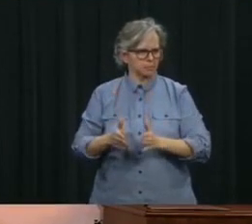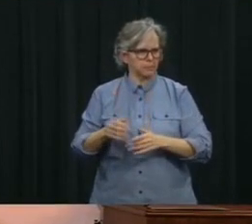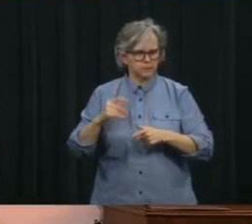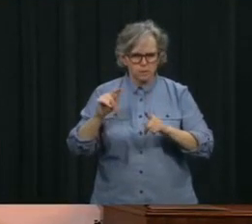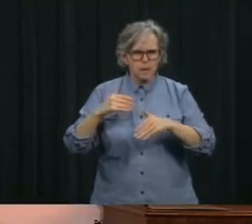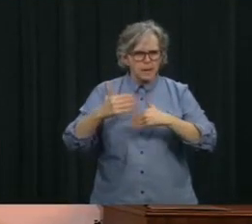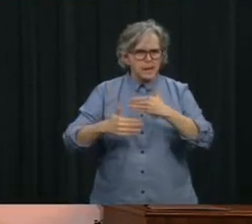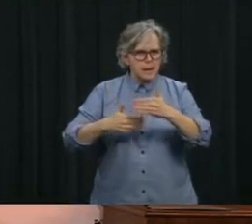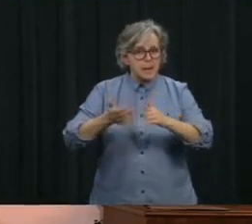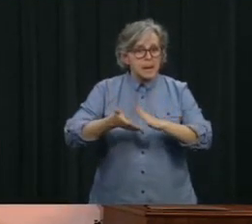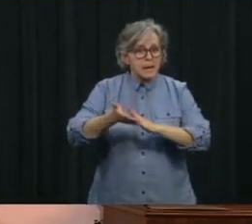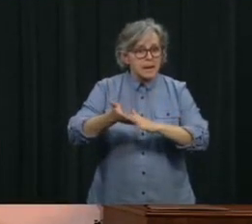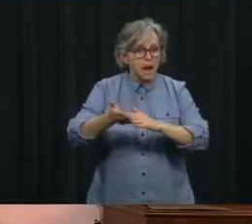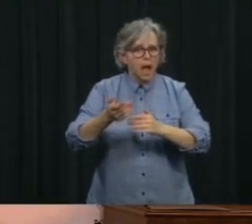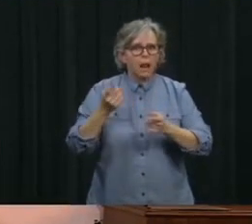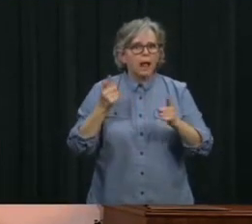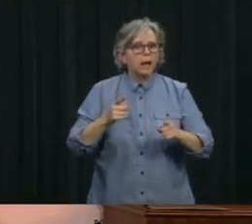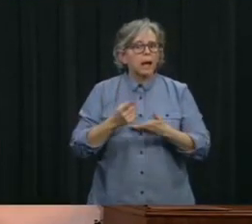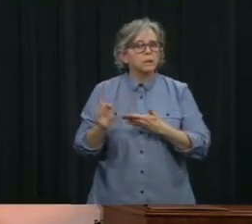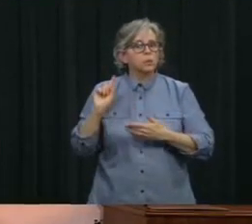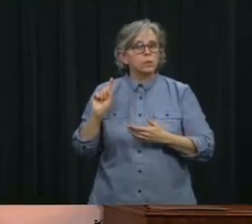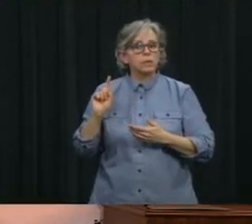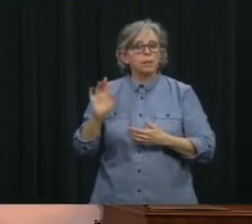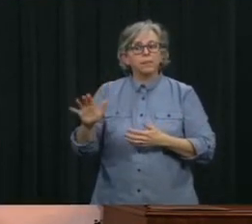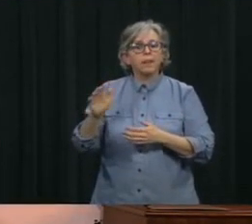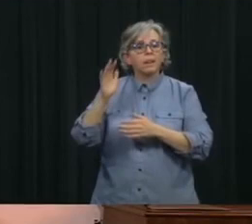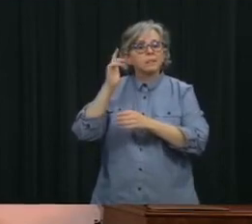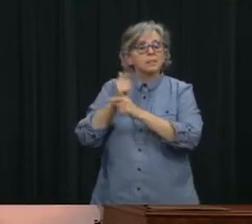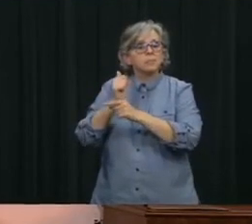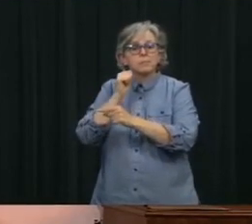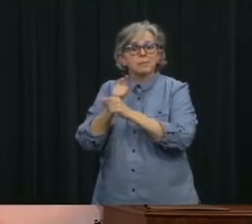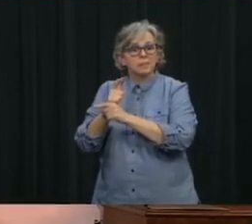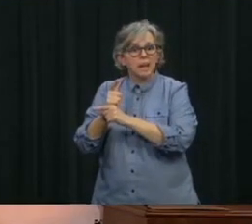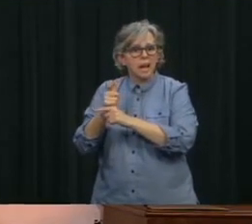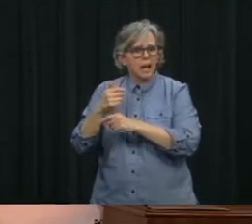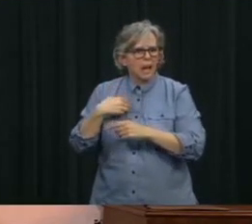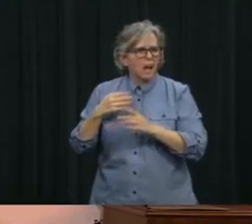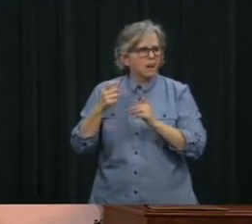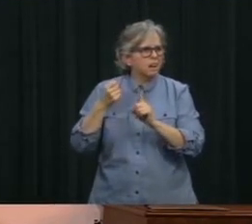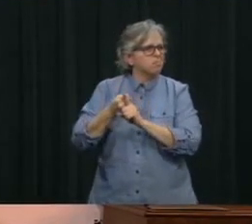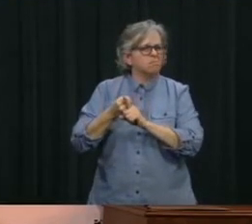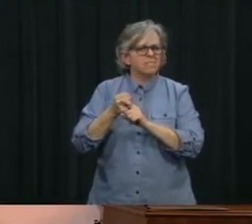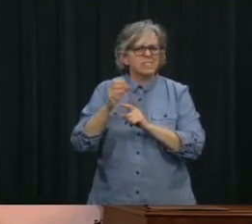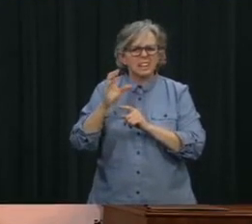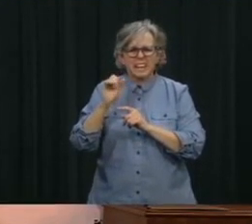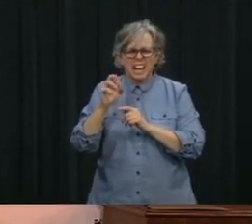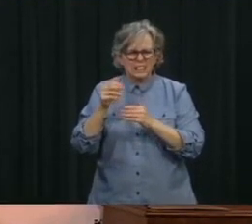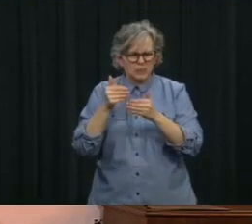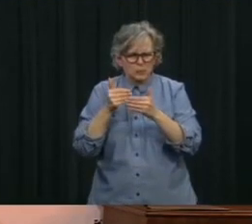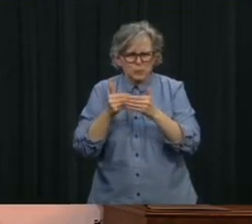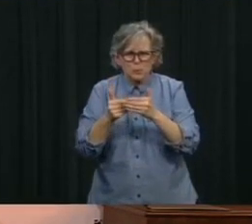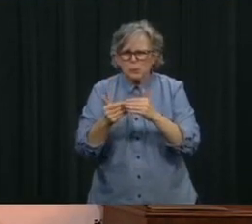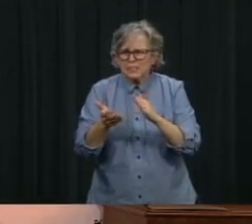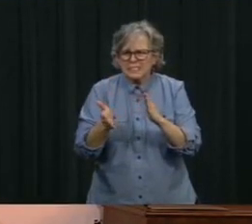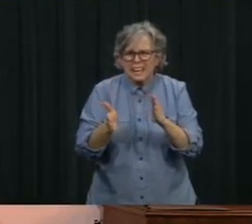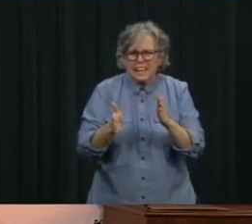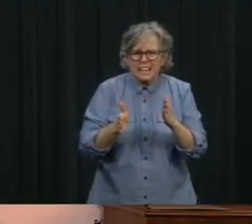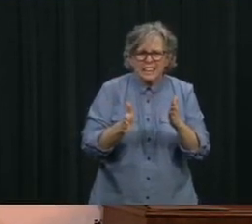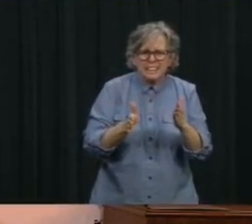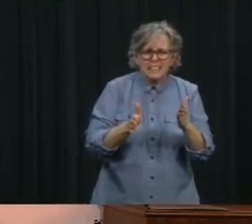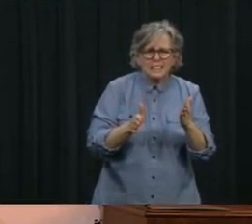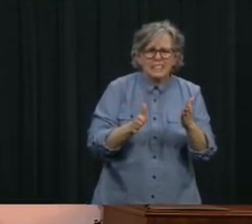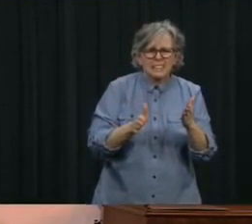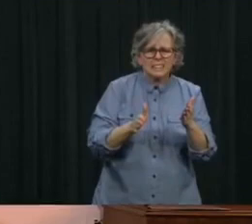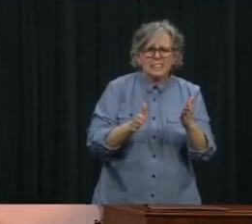a loved one in their family, a sibling, who was suffering from cancer, who was on their deathbed, and